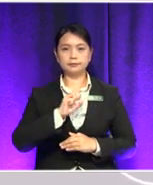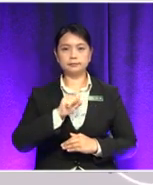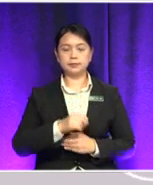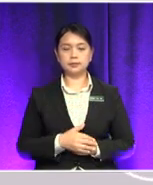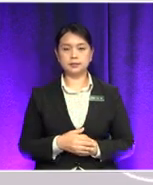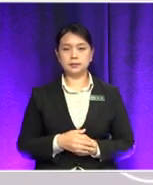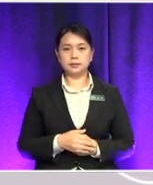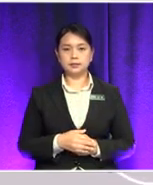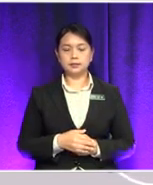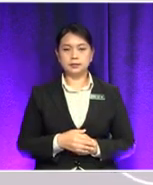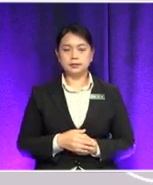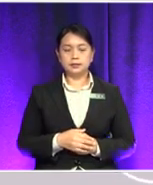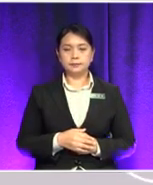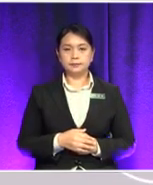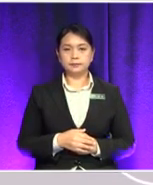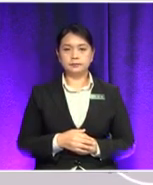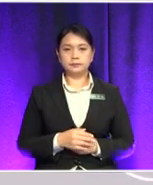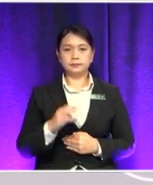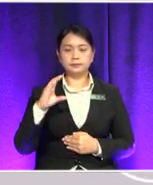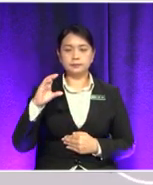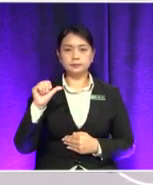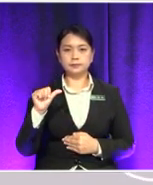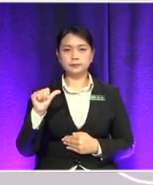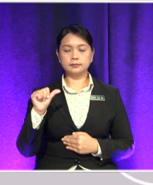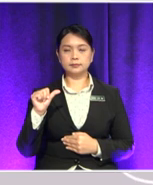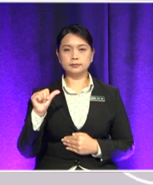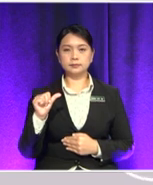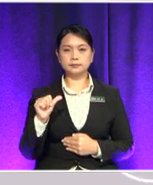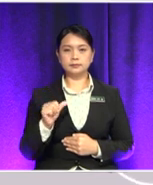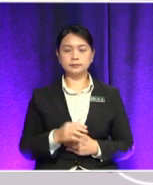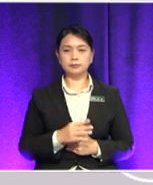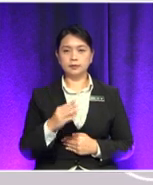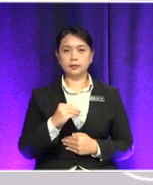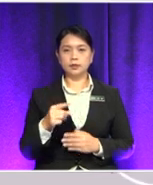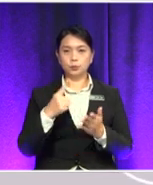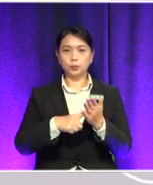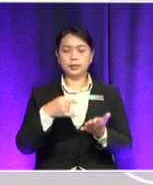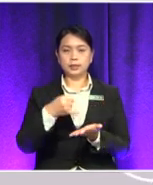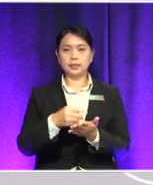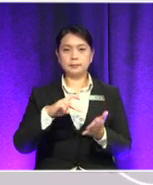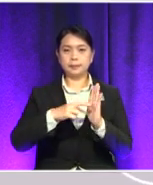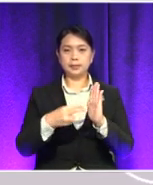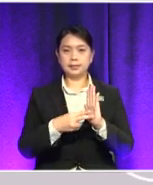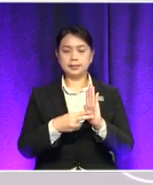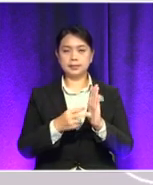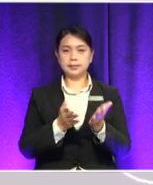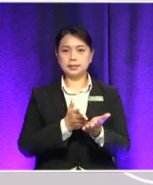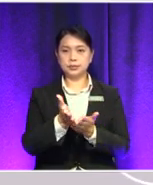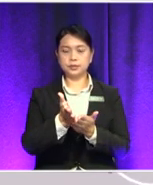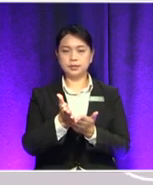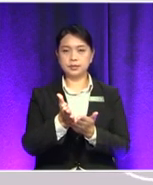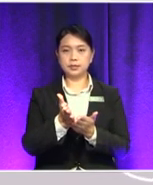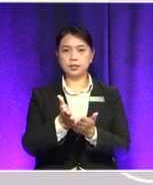CA. So CA is communicative achievement, and what it means here is straightforward ideas. When you